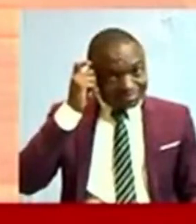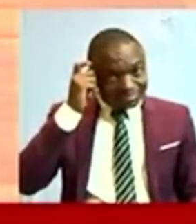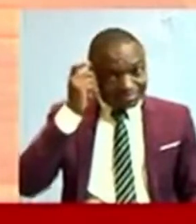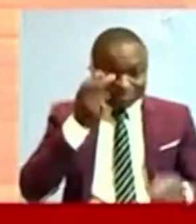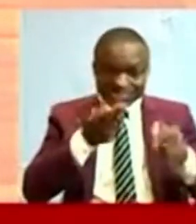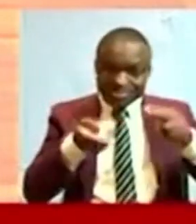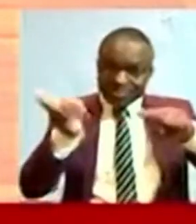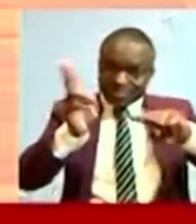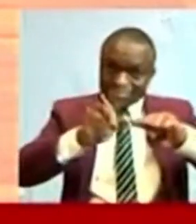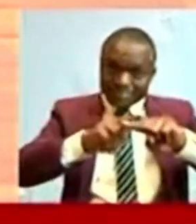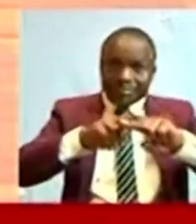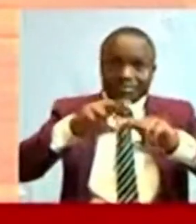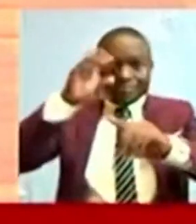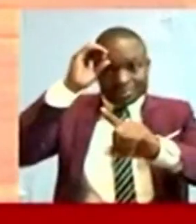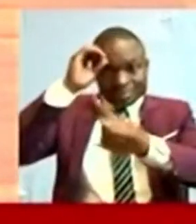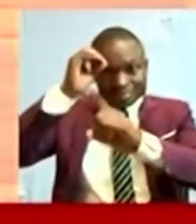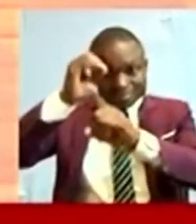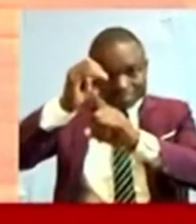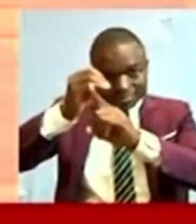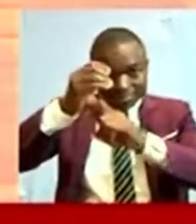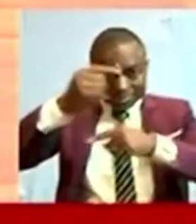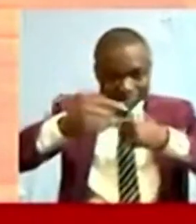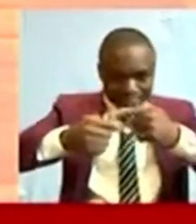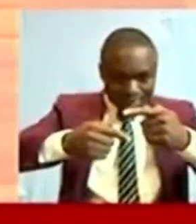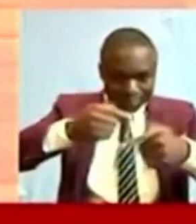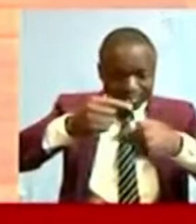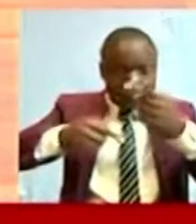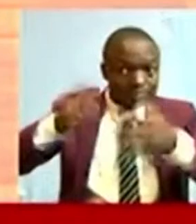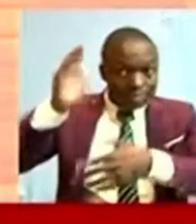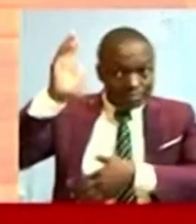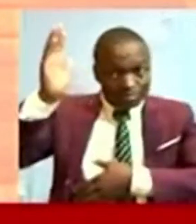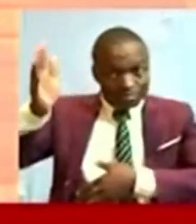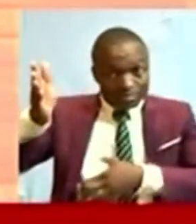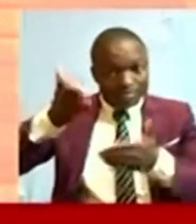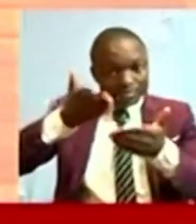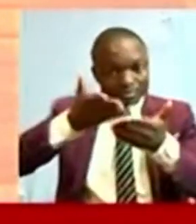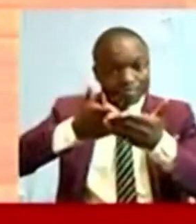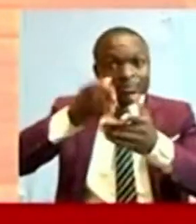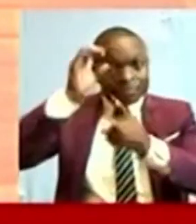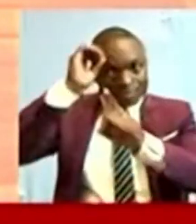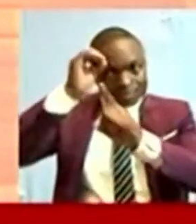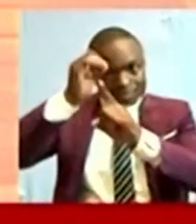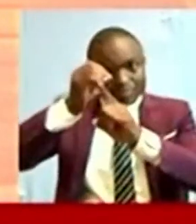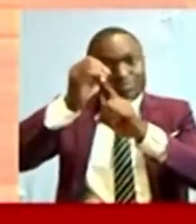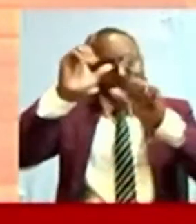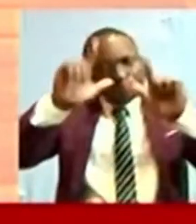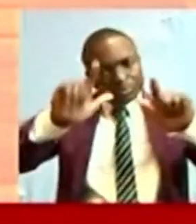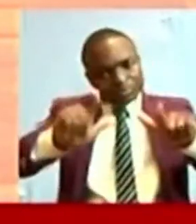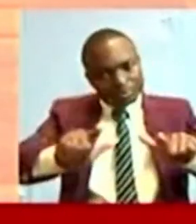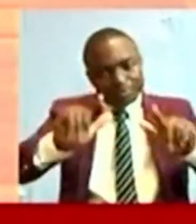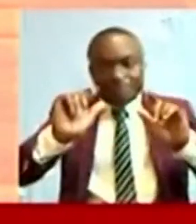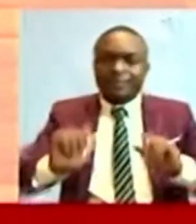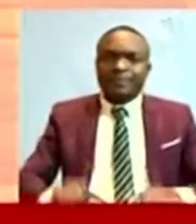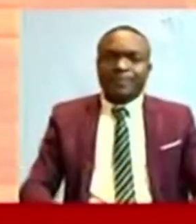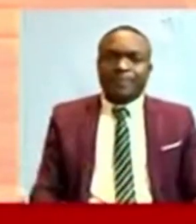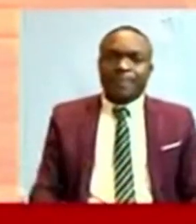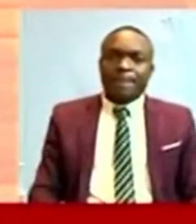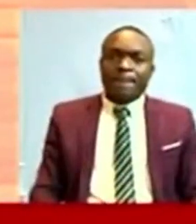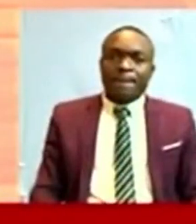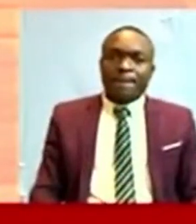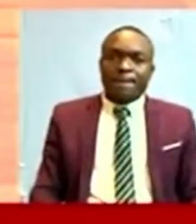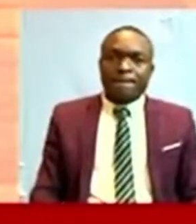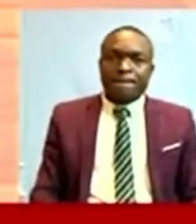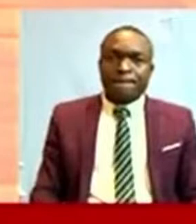increasing the targets going forward? Because these targets are too low. Okay.